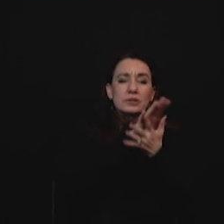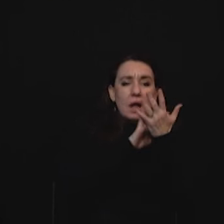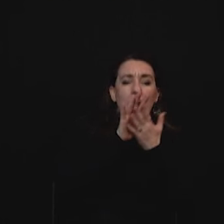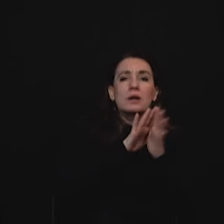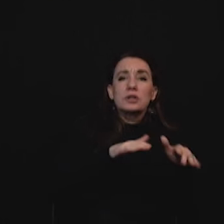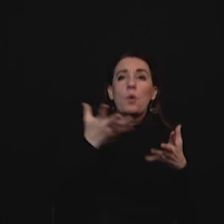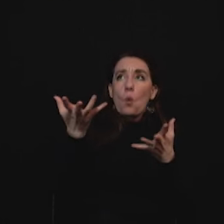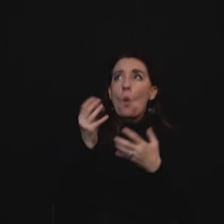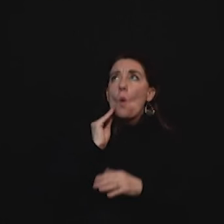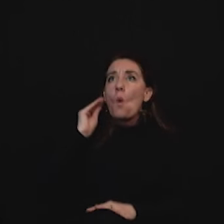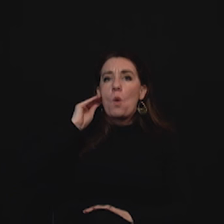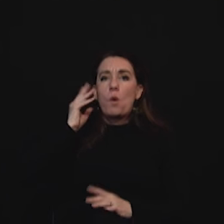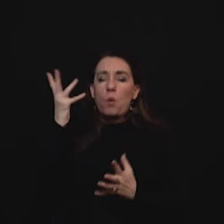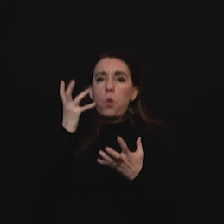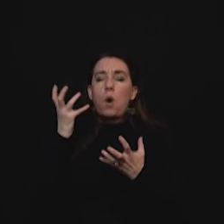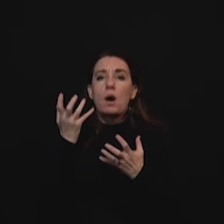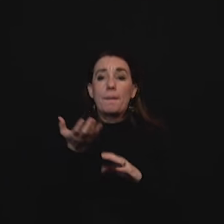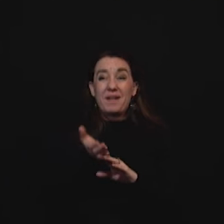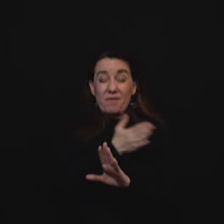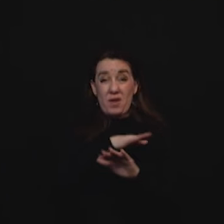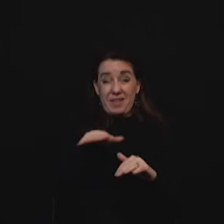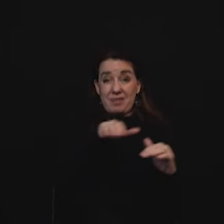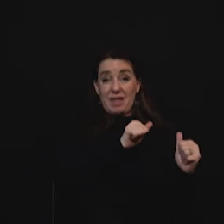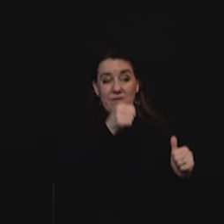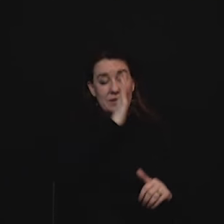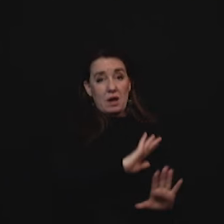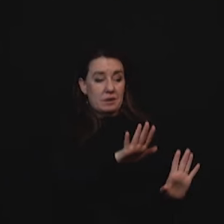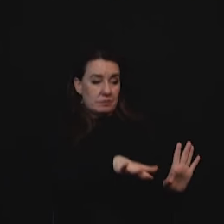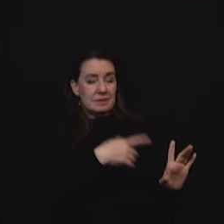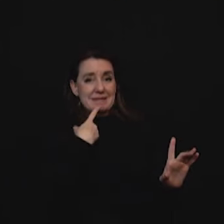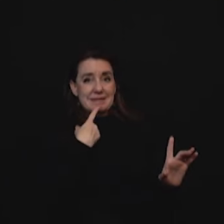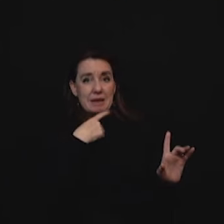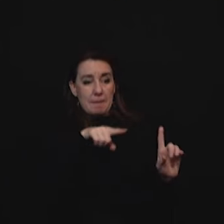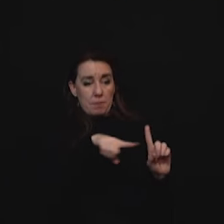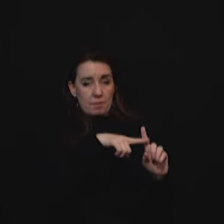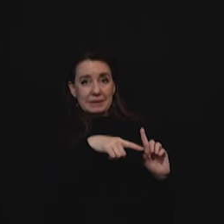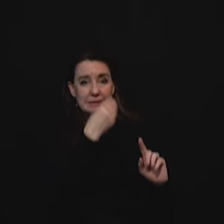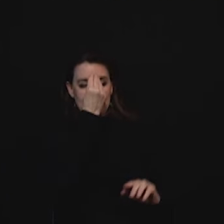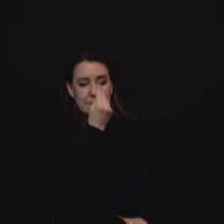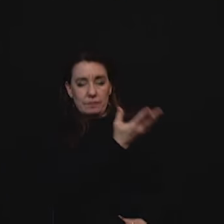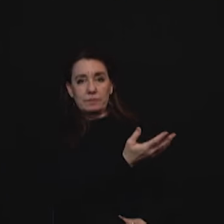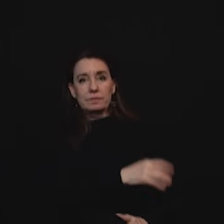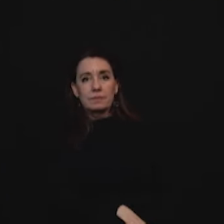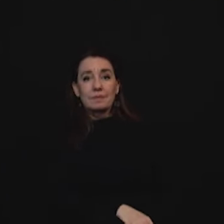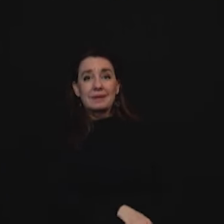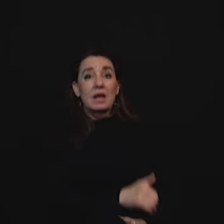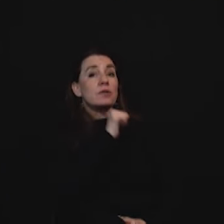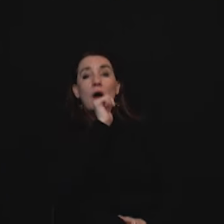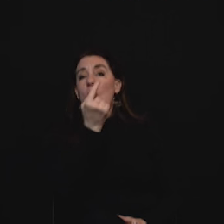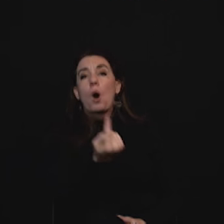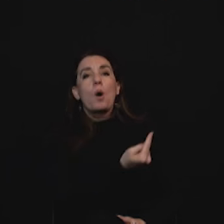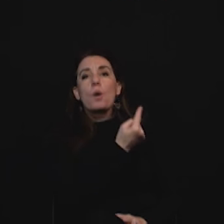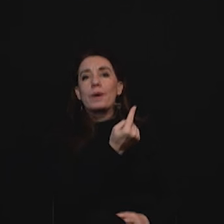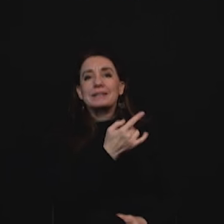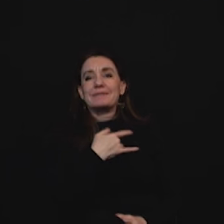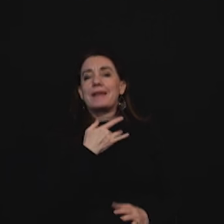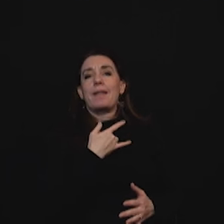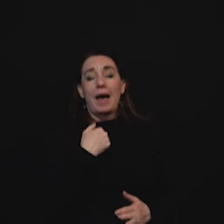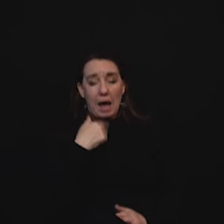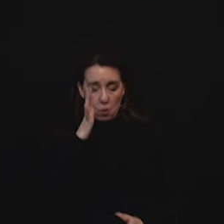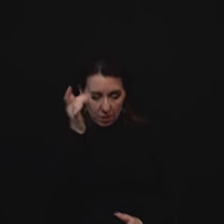home. Before they left the garden, God whispered a promise to Adam and Eve. It will not always be so. I